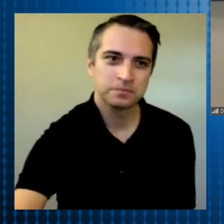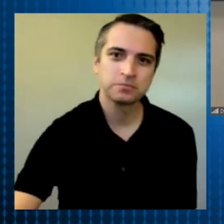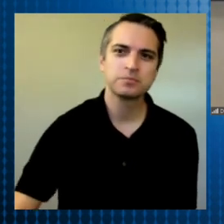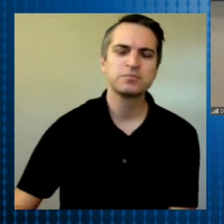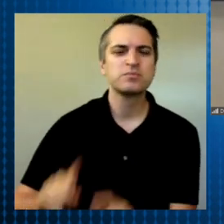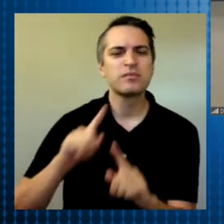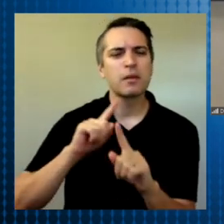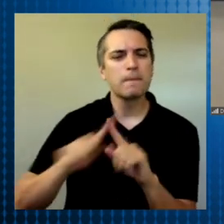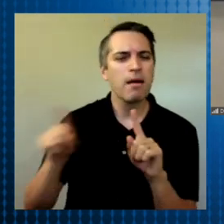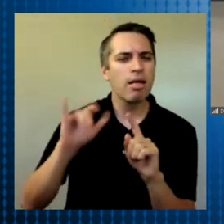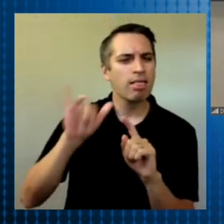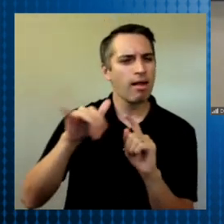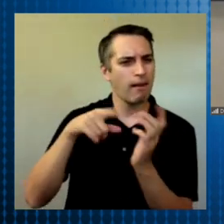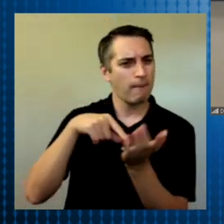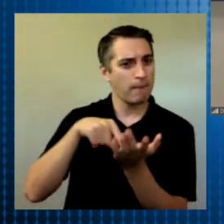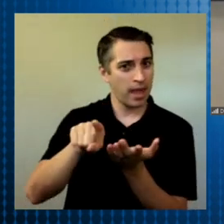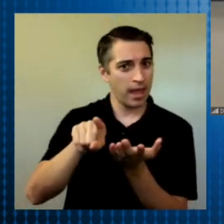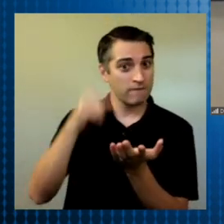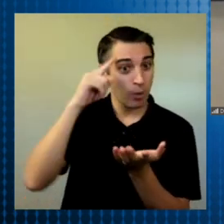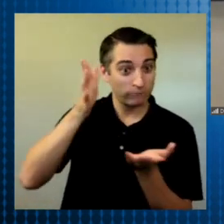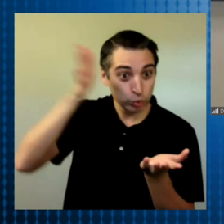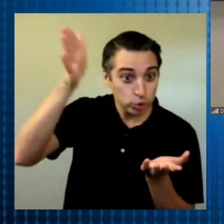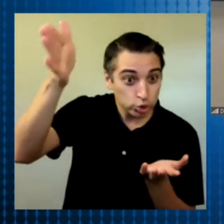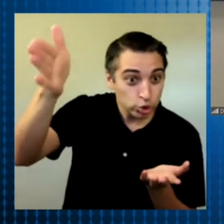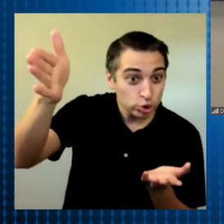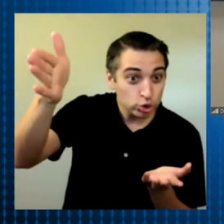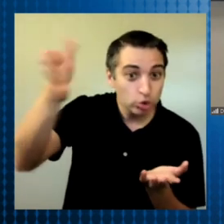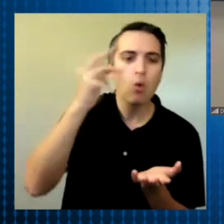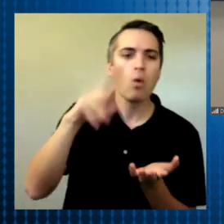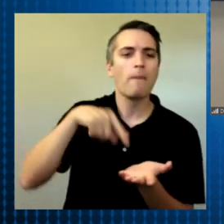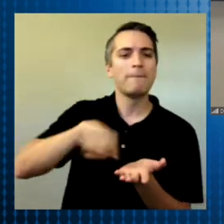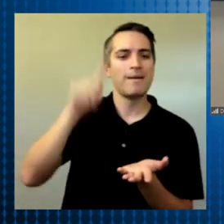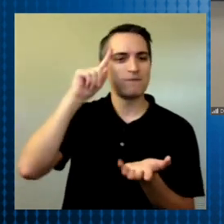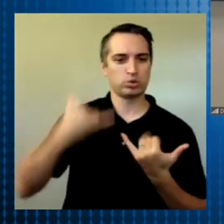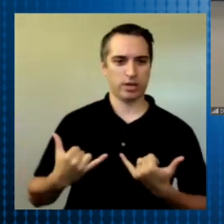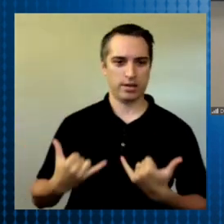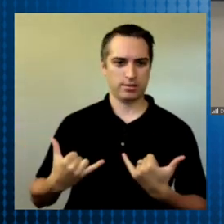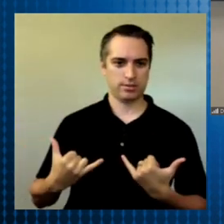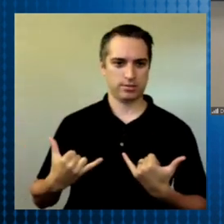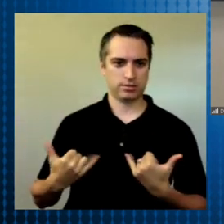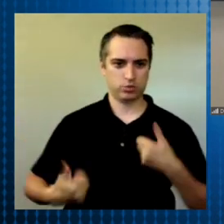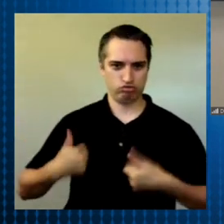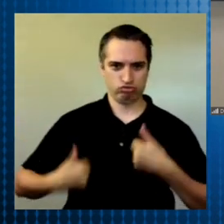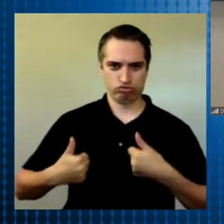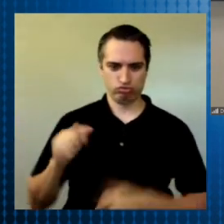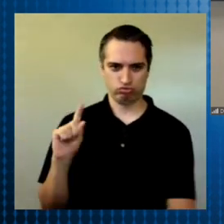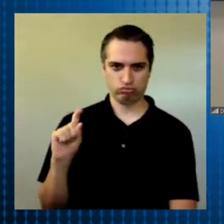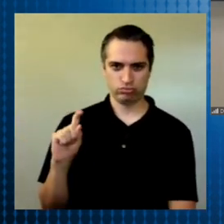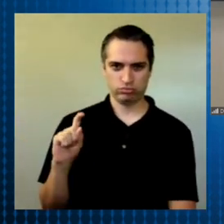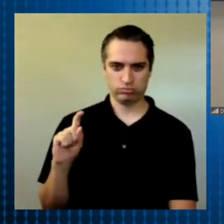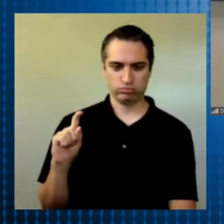futuristic or was the pay today? And that's the way our life is. Am